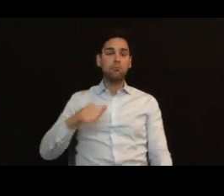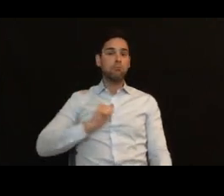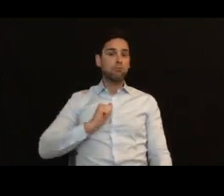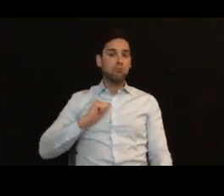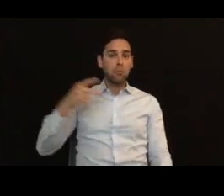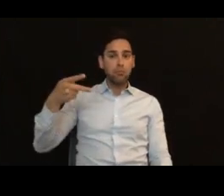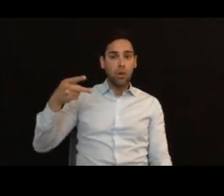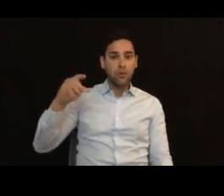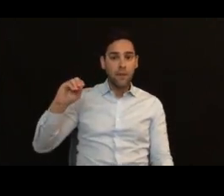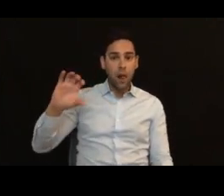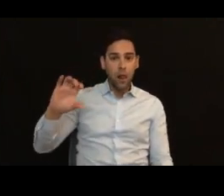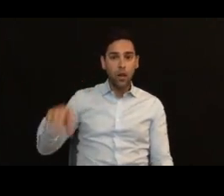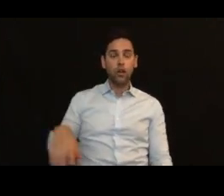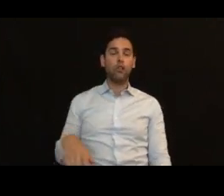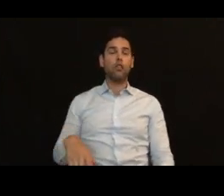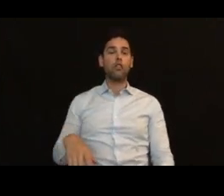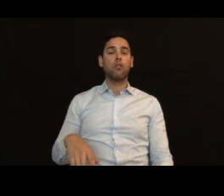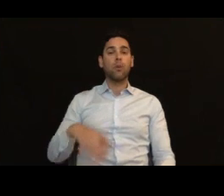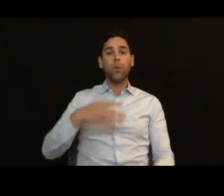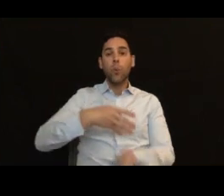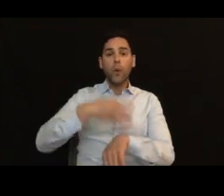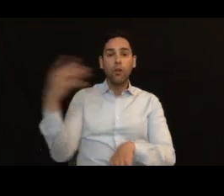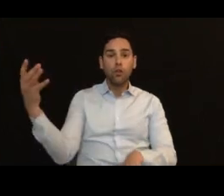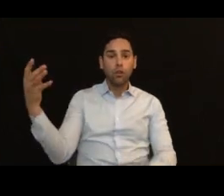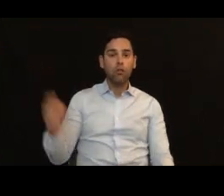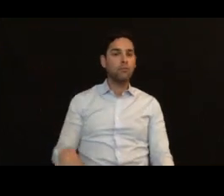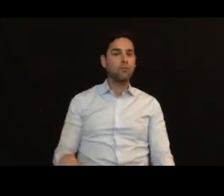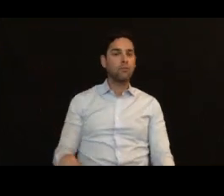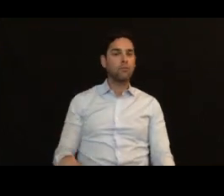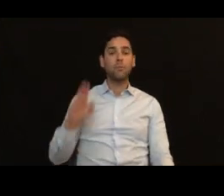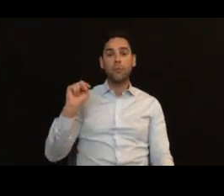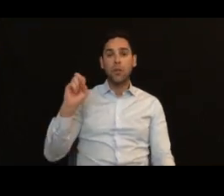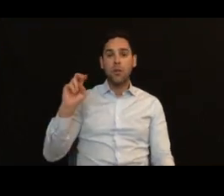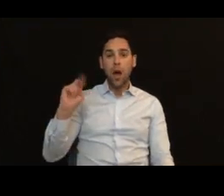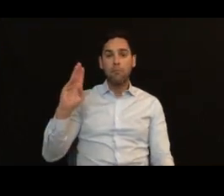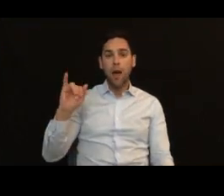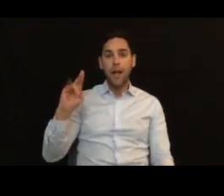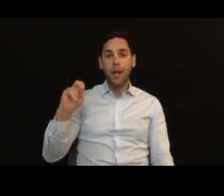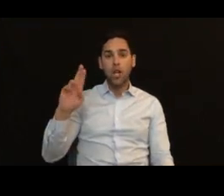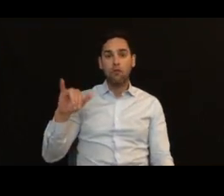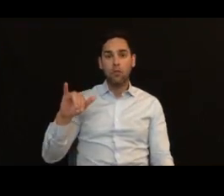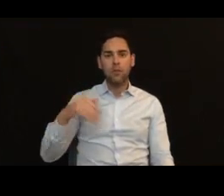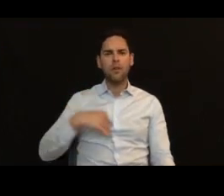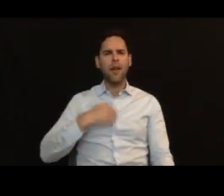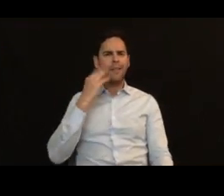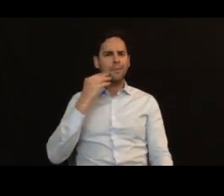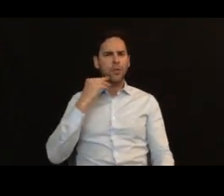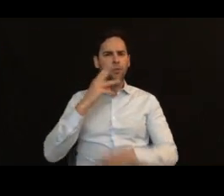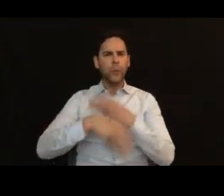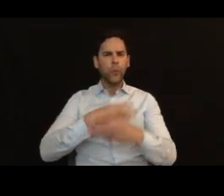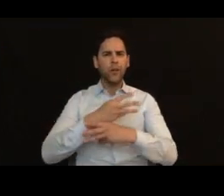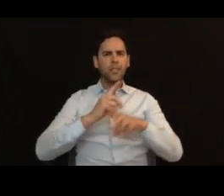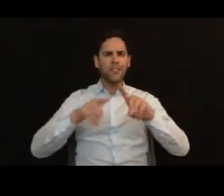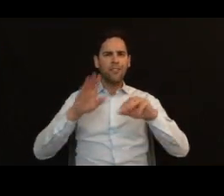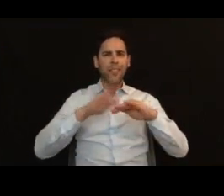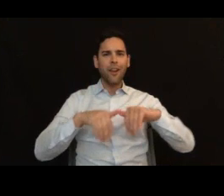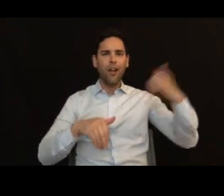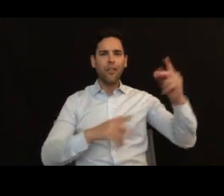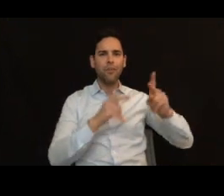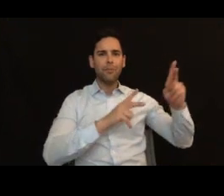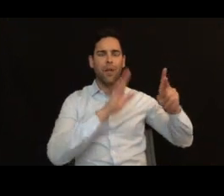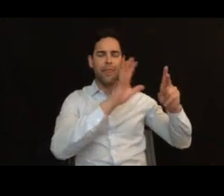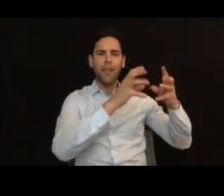I experience the world differently than somebody that maybe has different dimensions to their identity.